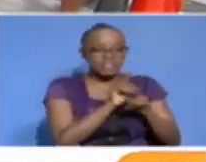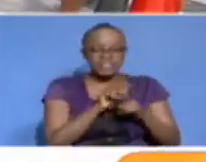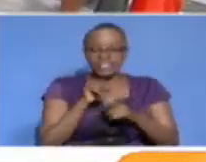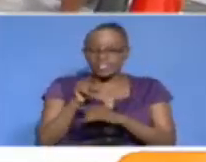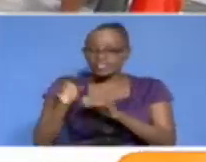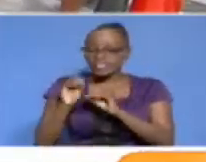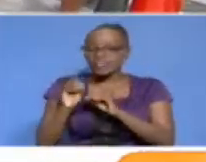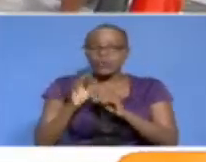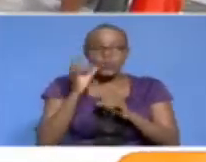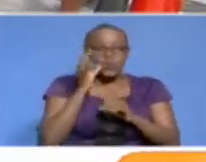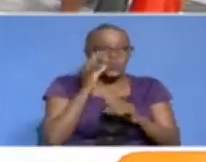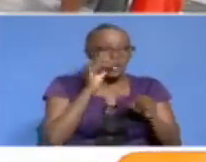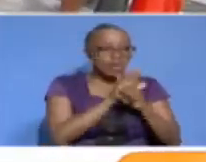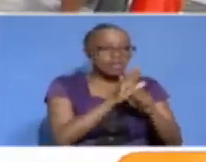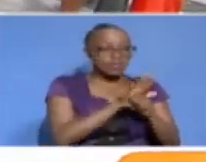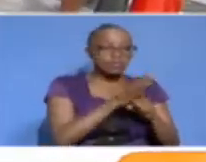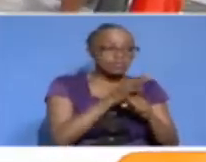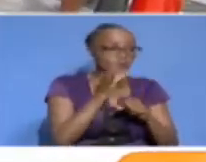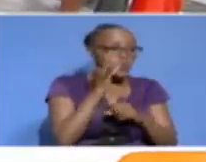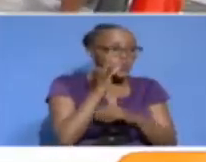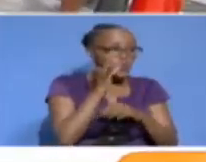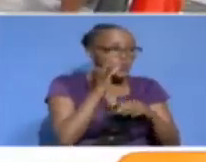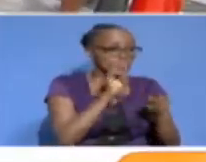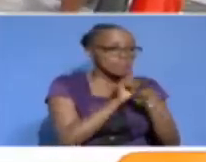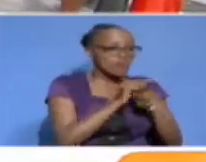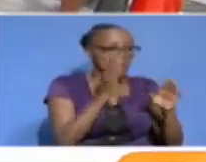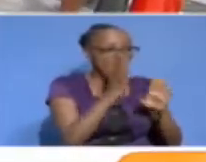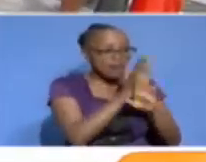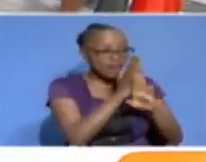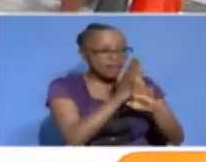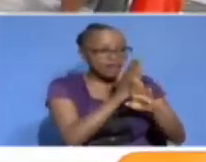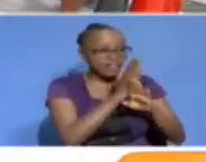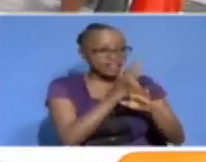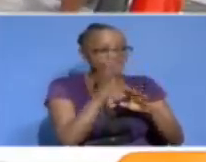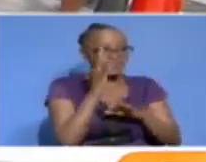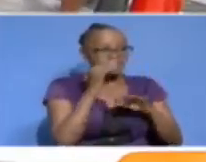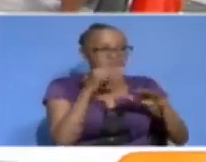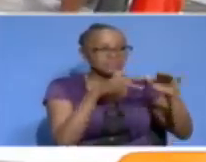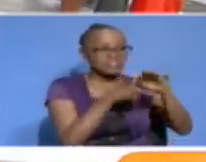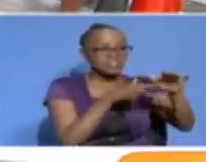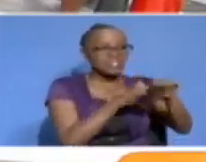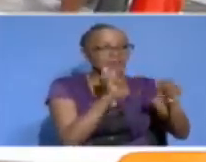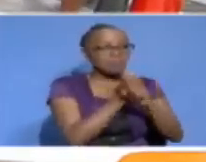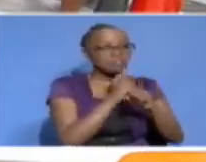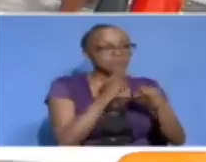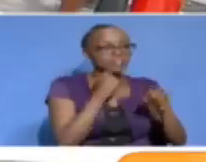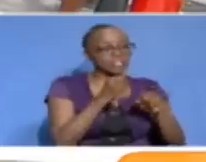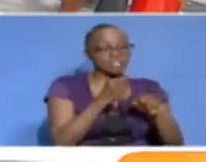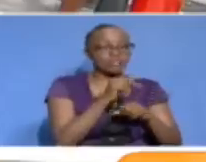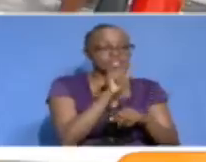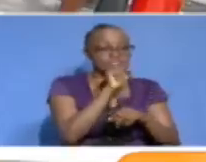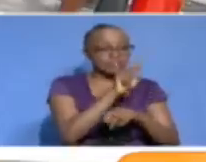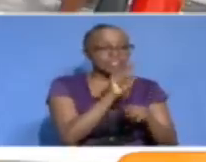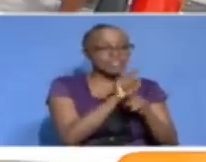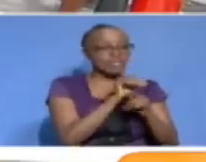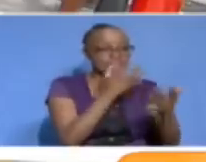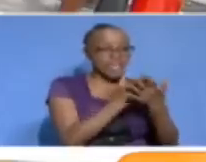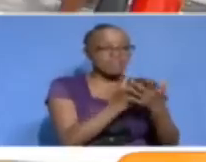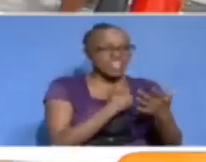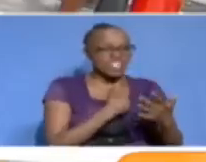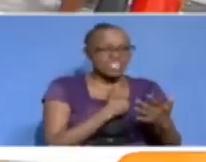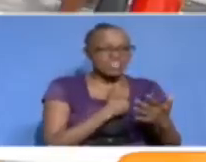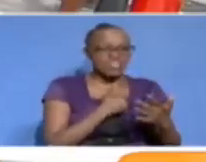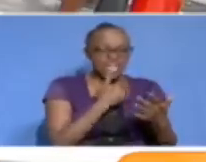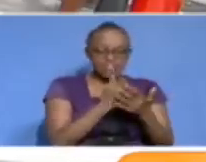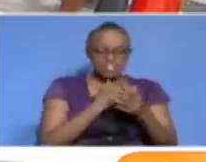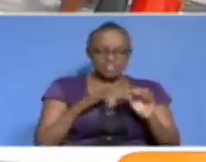But Governor, that's not fair. He used to smoke a lot of bang with this guy. In fact, he was riding bang in the socks. Governor, you can't say that on live TV. We don't have evidence. I have. We